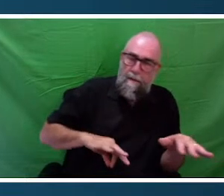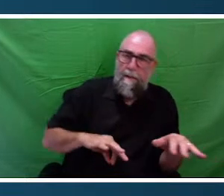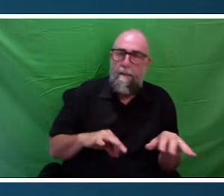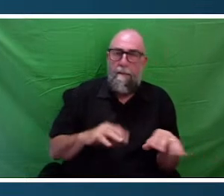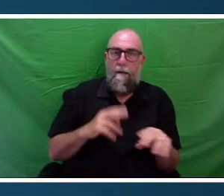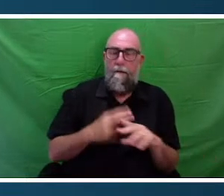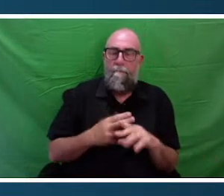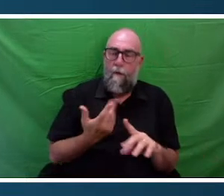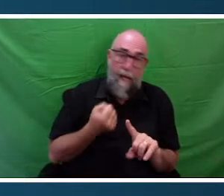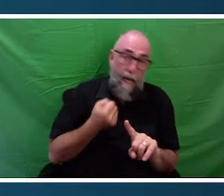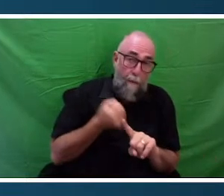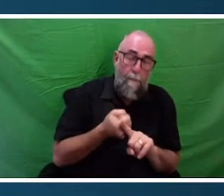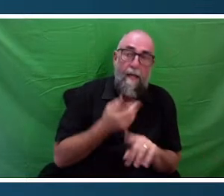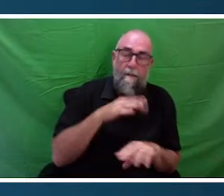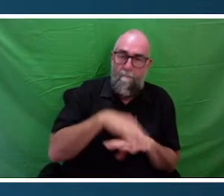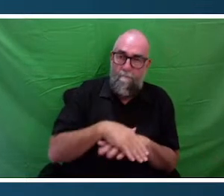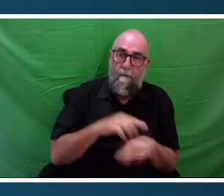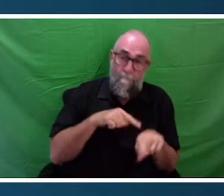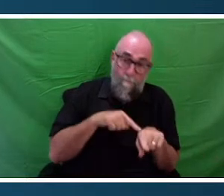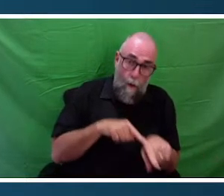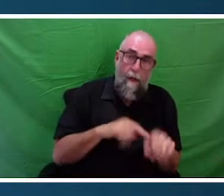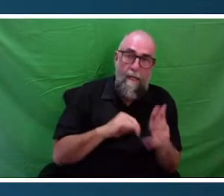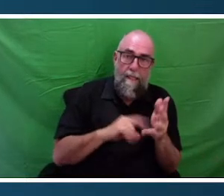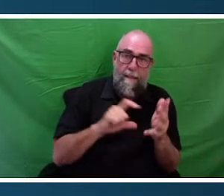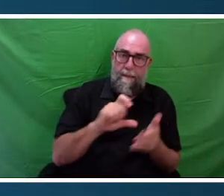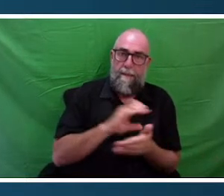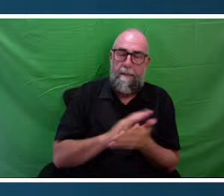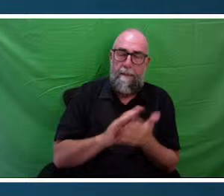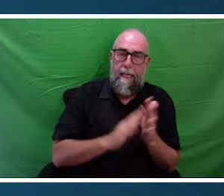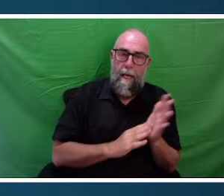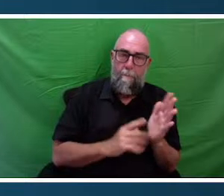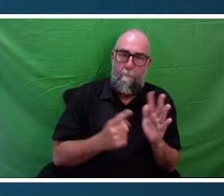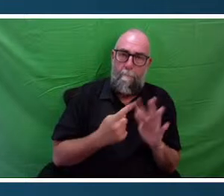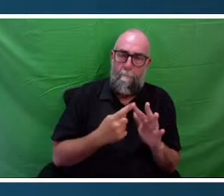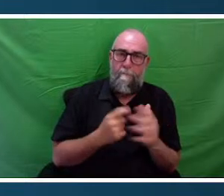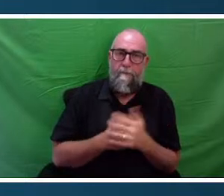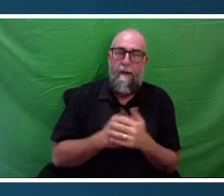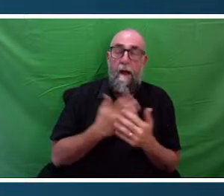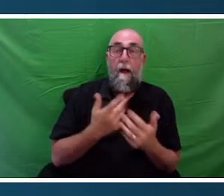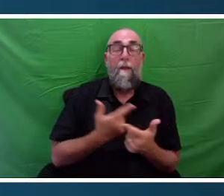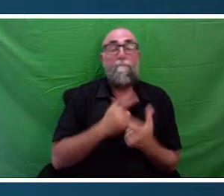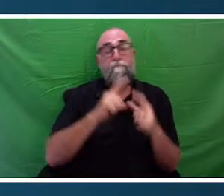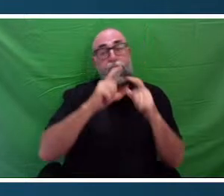this scheme. Given the overall positive pictures, we would recommend